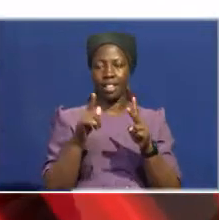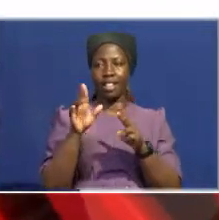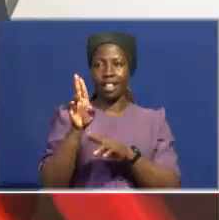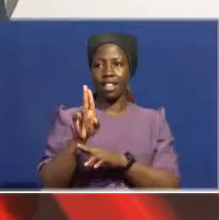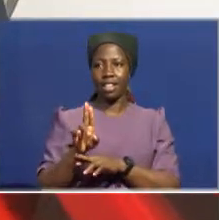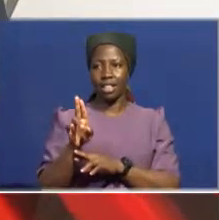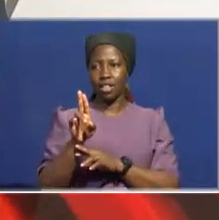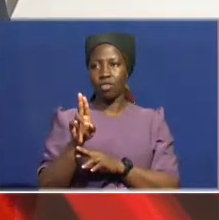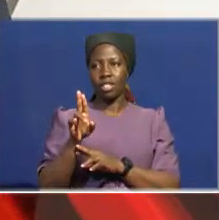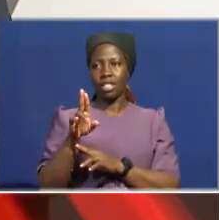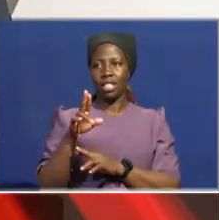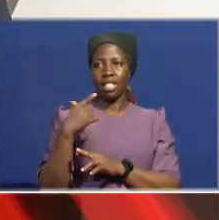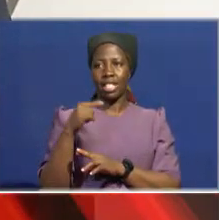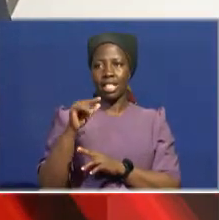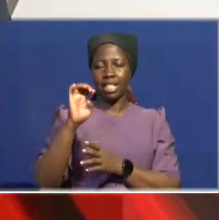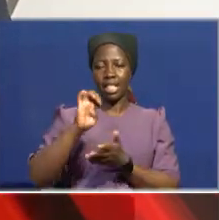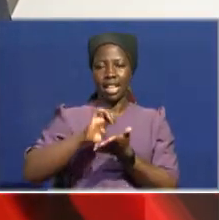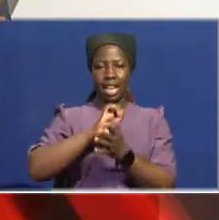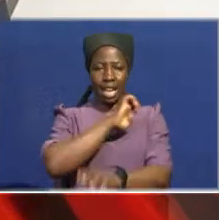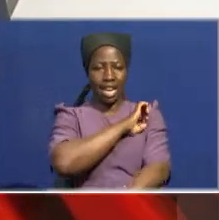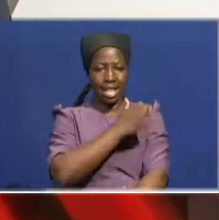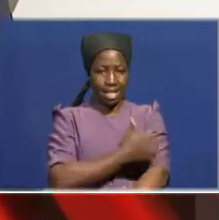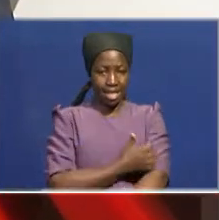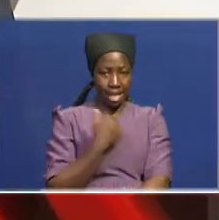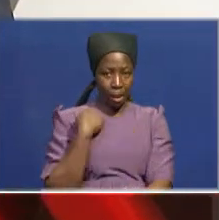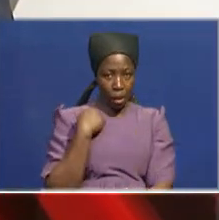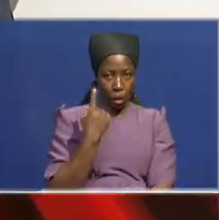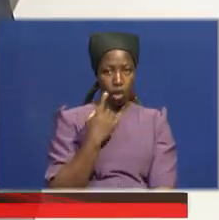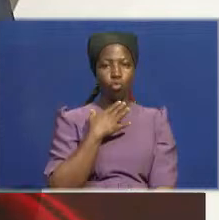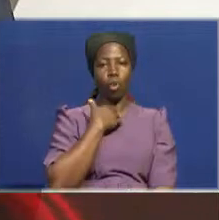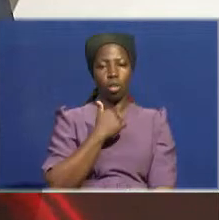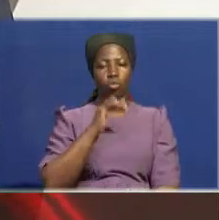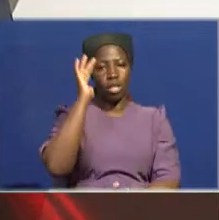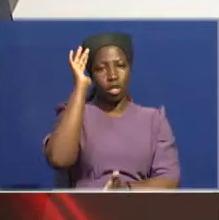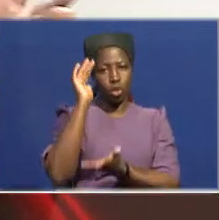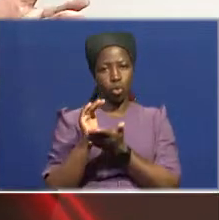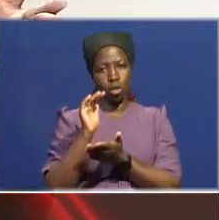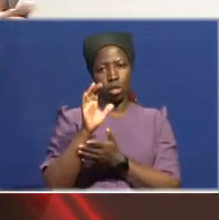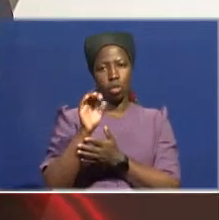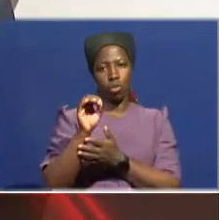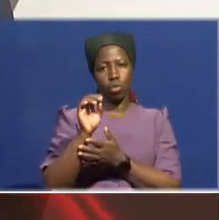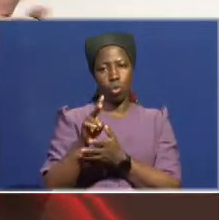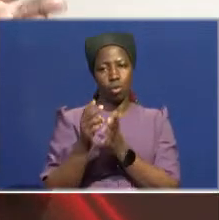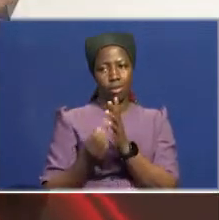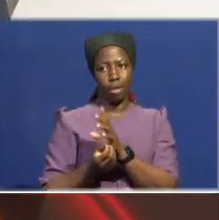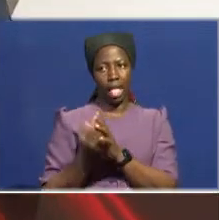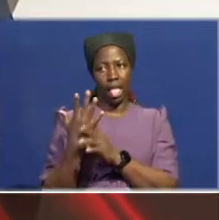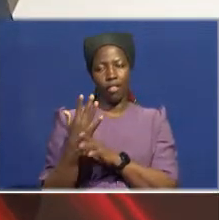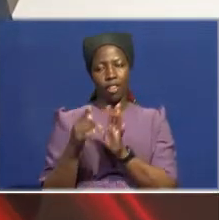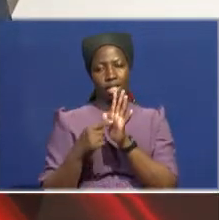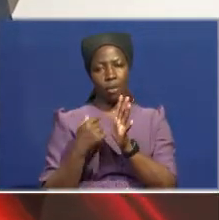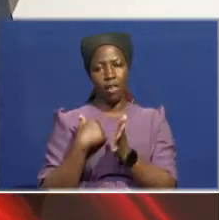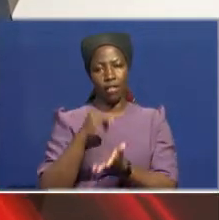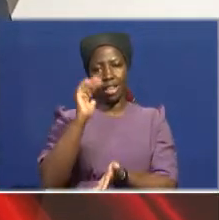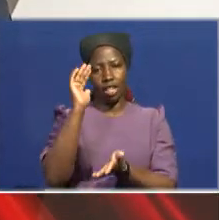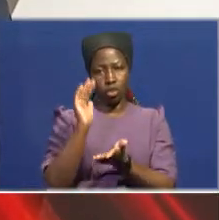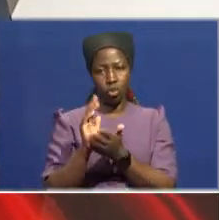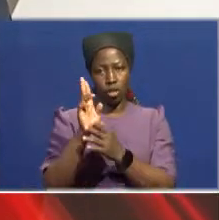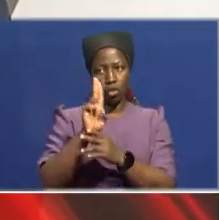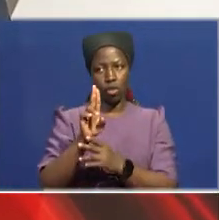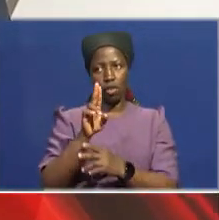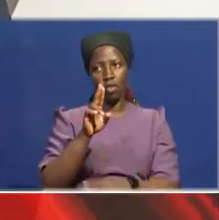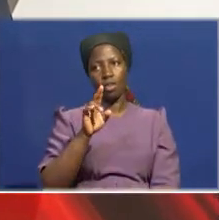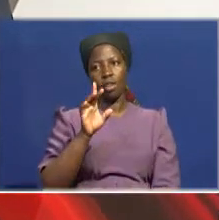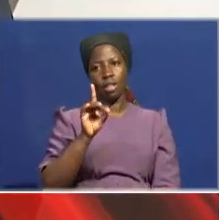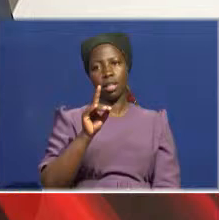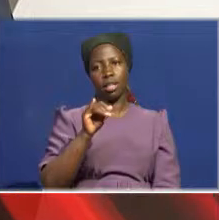is to reduce emissions. Mm-hmm. Like for us, we've reduced use of diesel generators. We've gone solar.